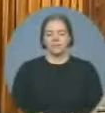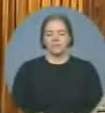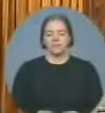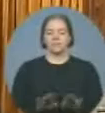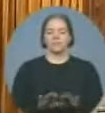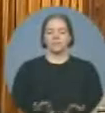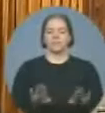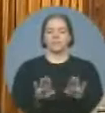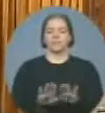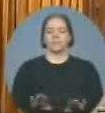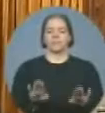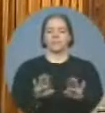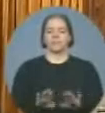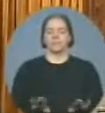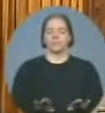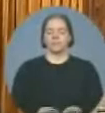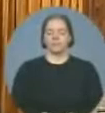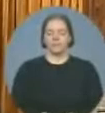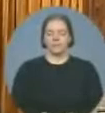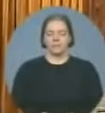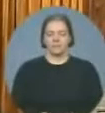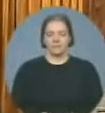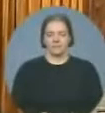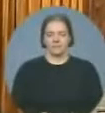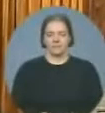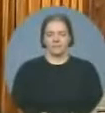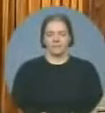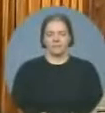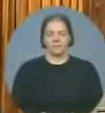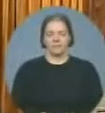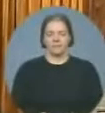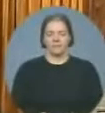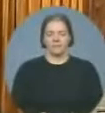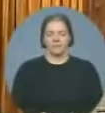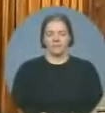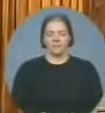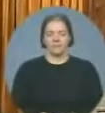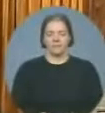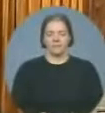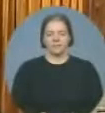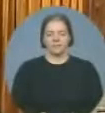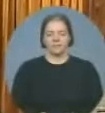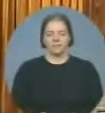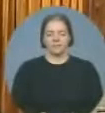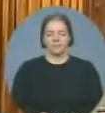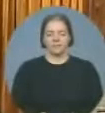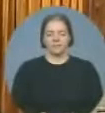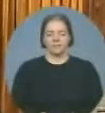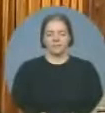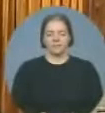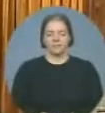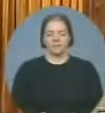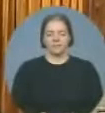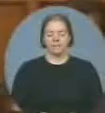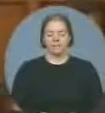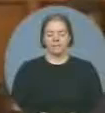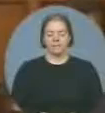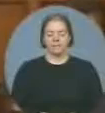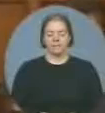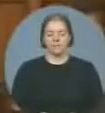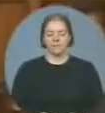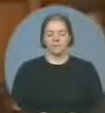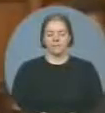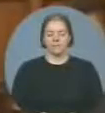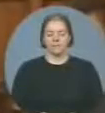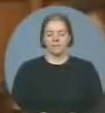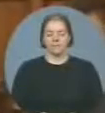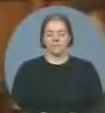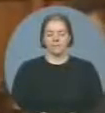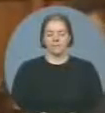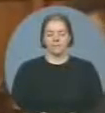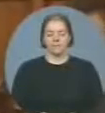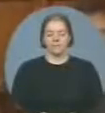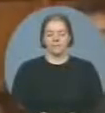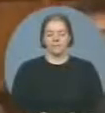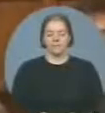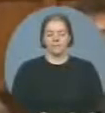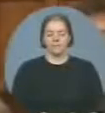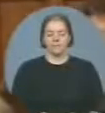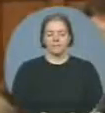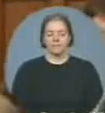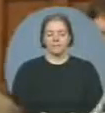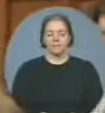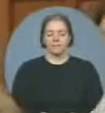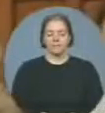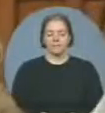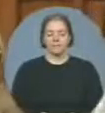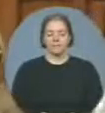Order, the Honourable Parliamentary Secretary to the Minister of Public Works. Well, it's one thing for a member of Parliament to get in this place and